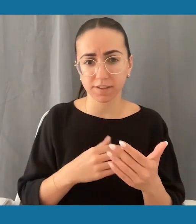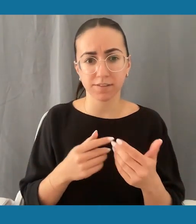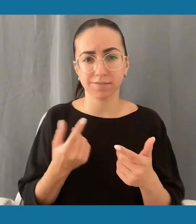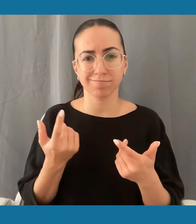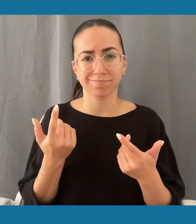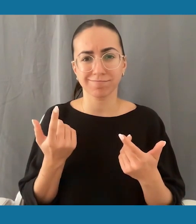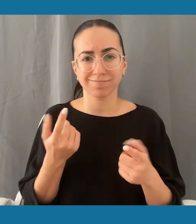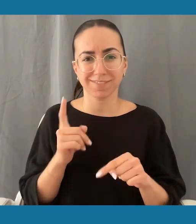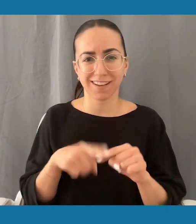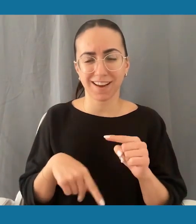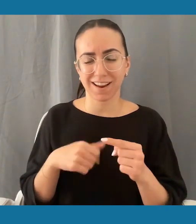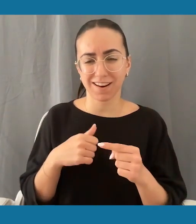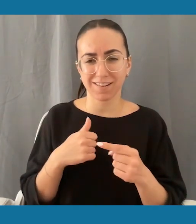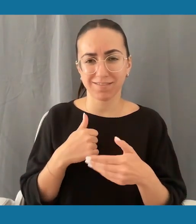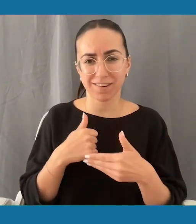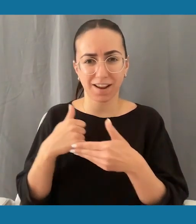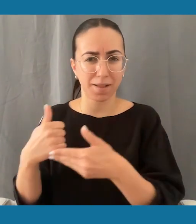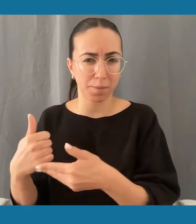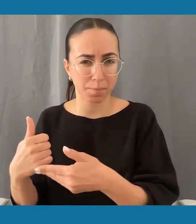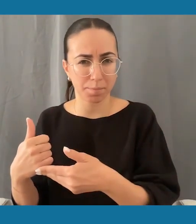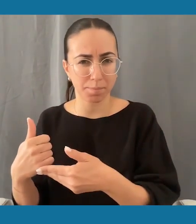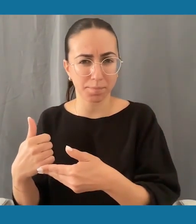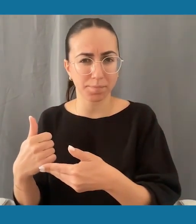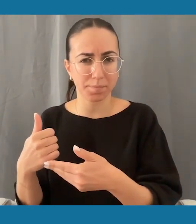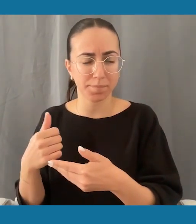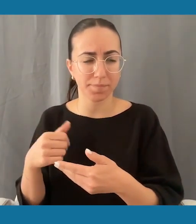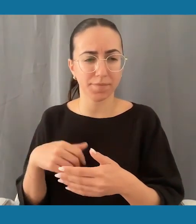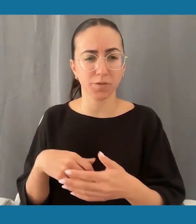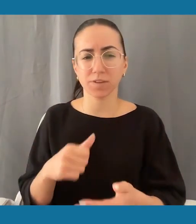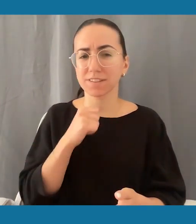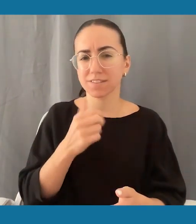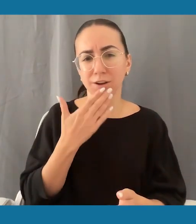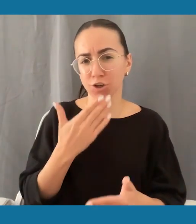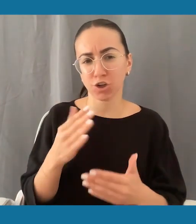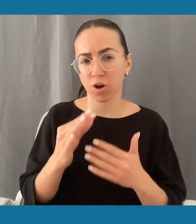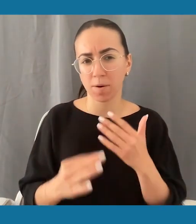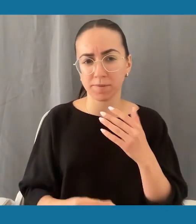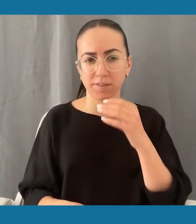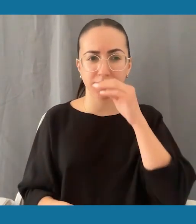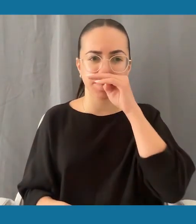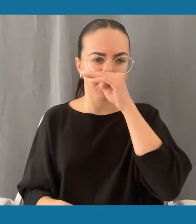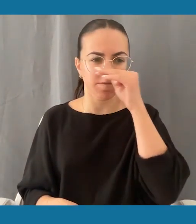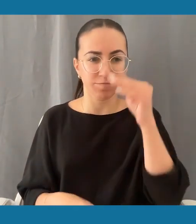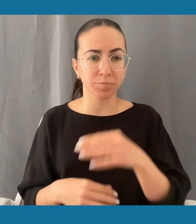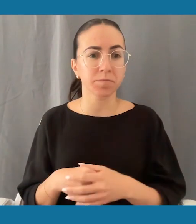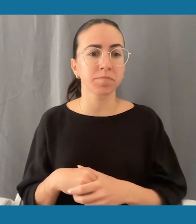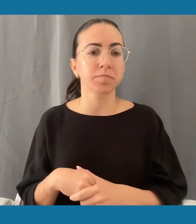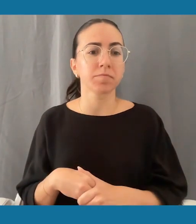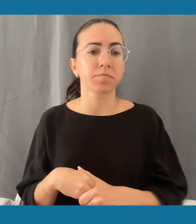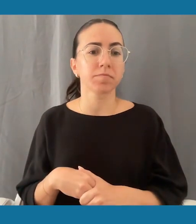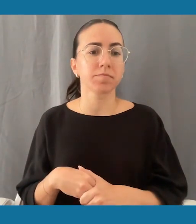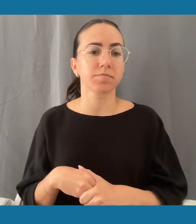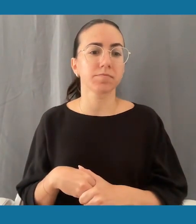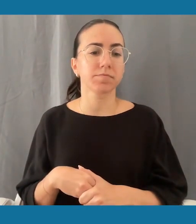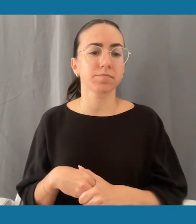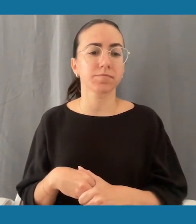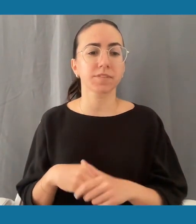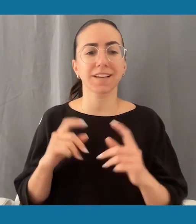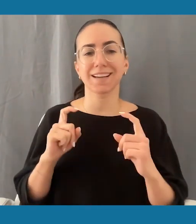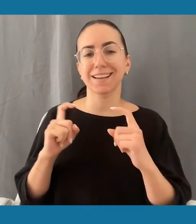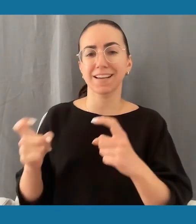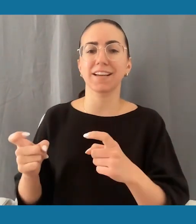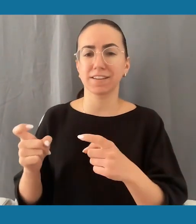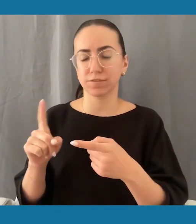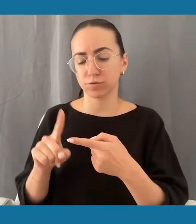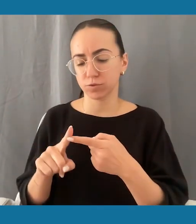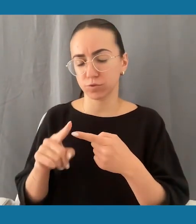of supplementing their care needs. So not a good option to disinherit. What about making a gift to